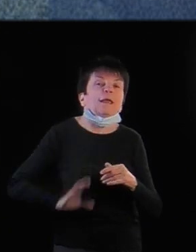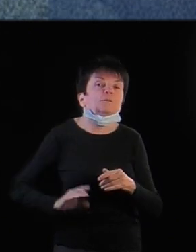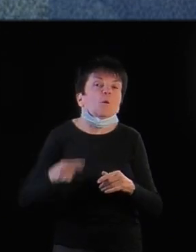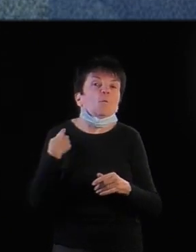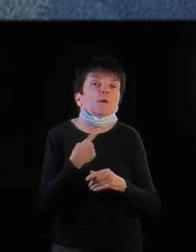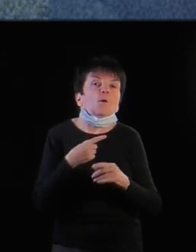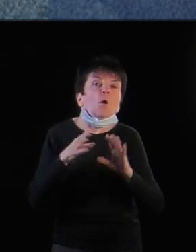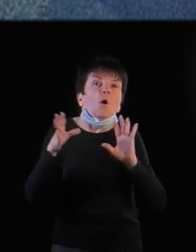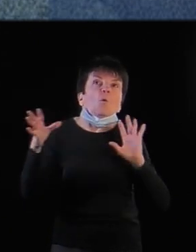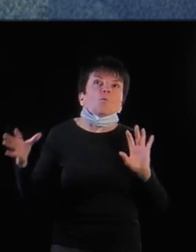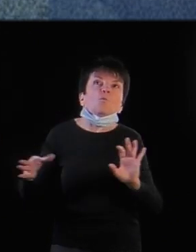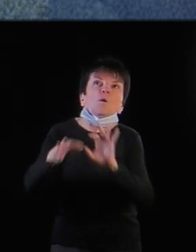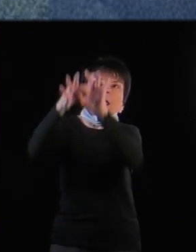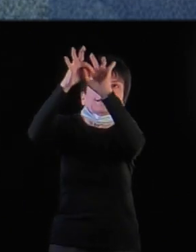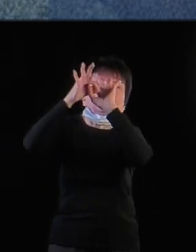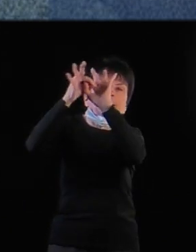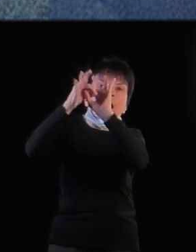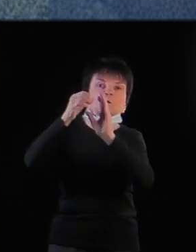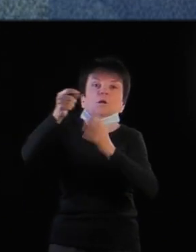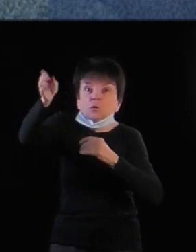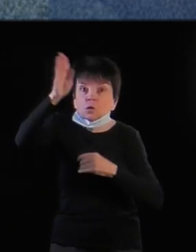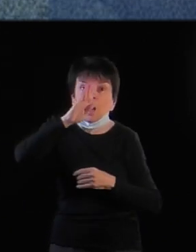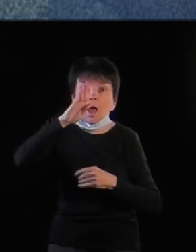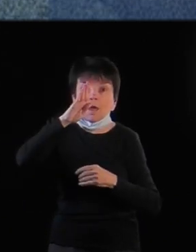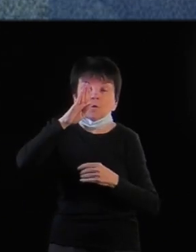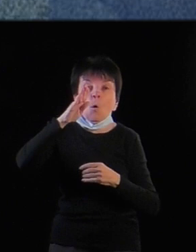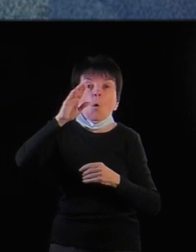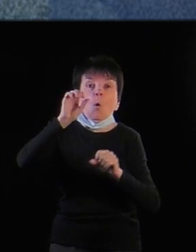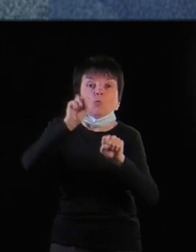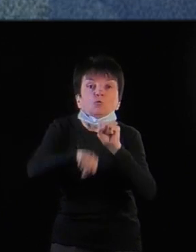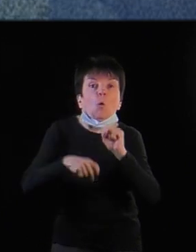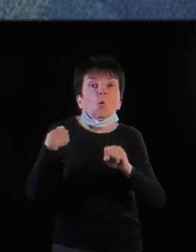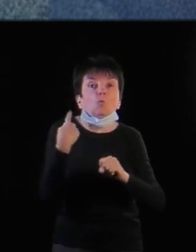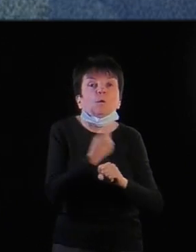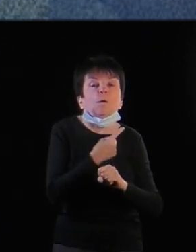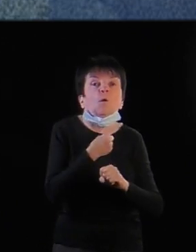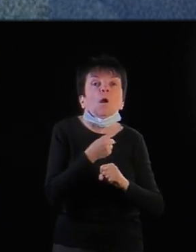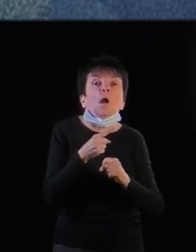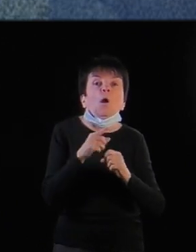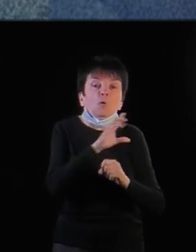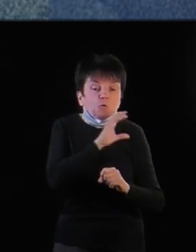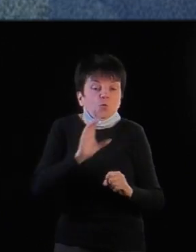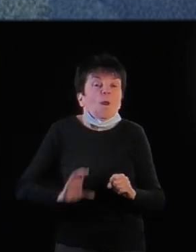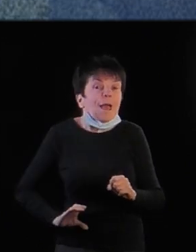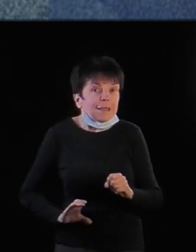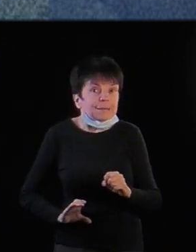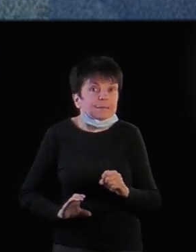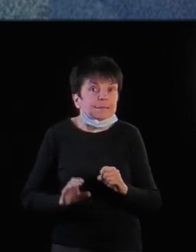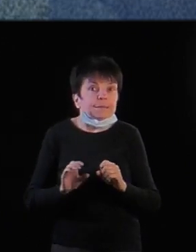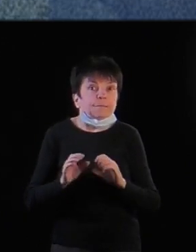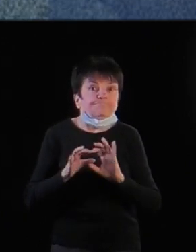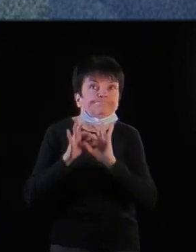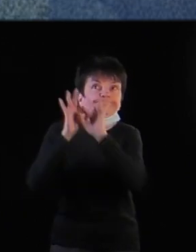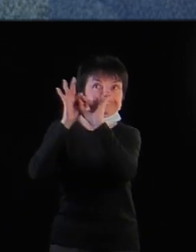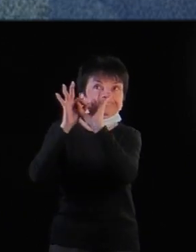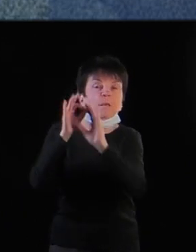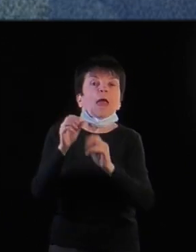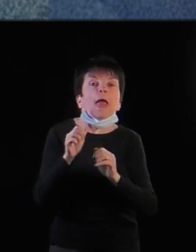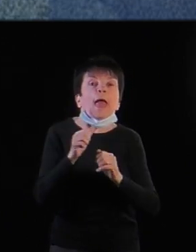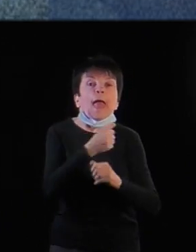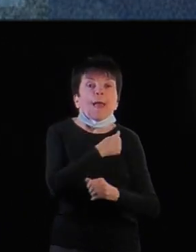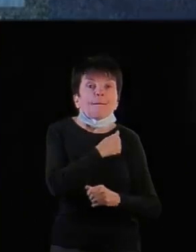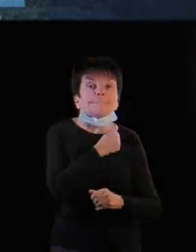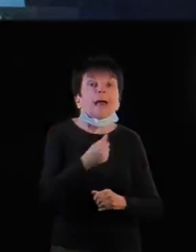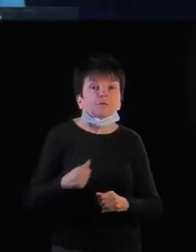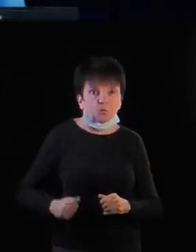reconciled to God." We are therefore Christ's ambassadors. We are an ambassador of Jesus Christ.